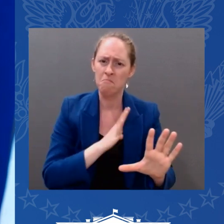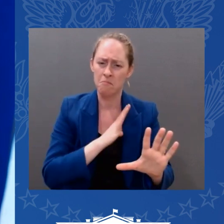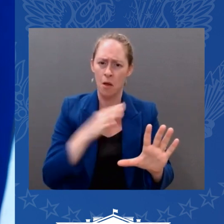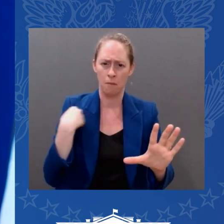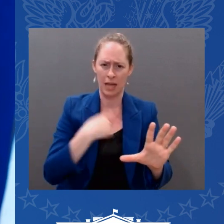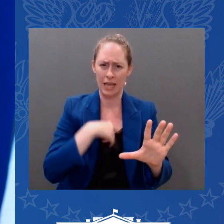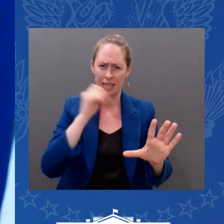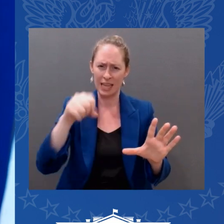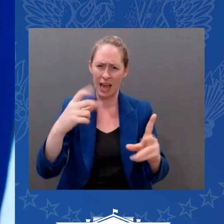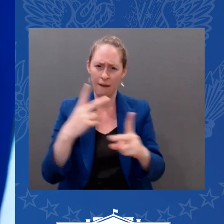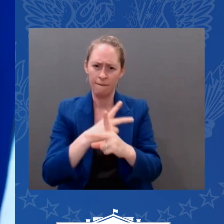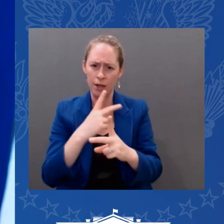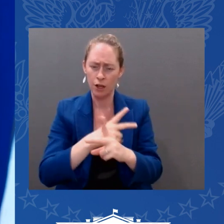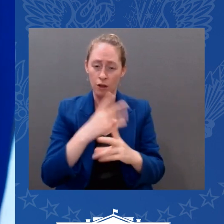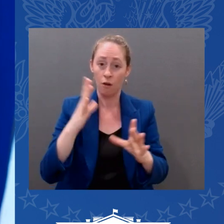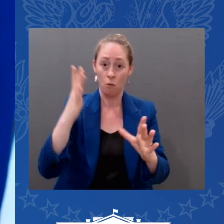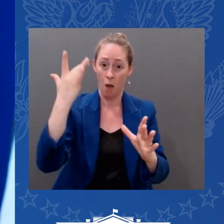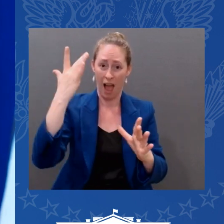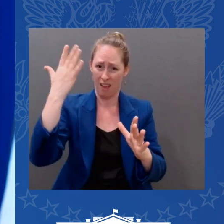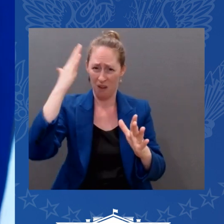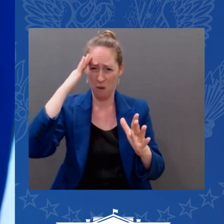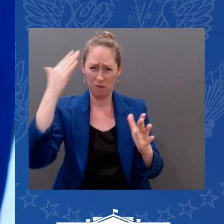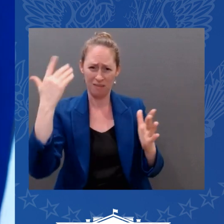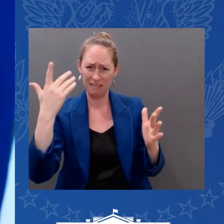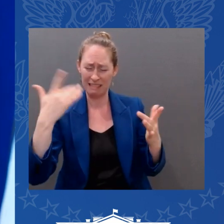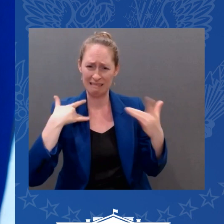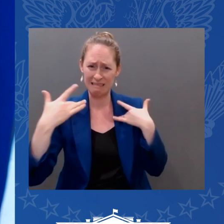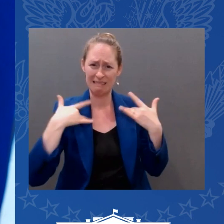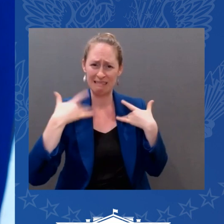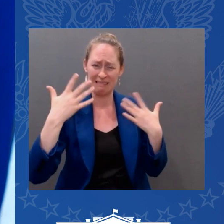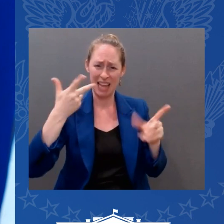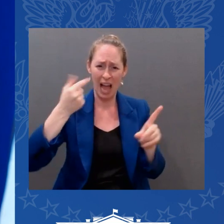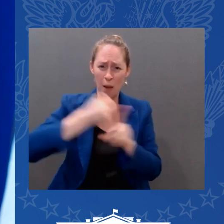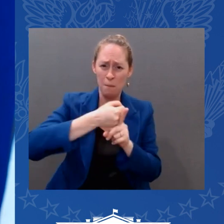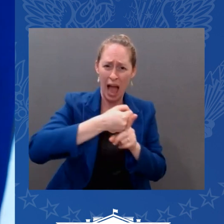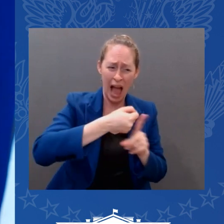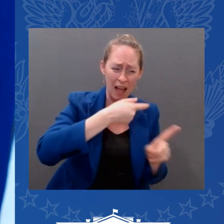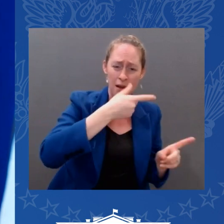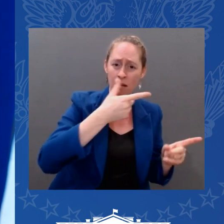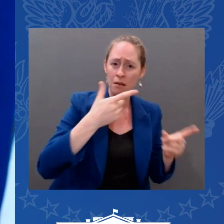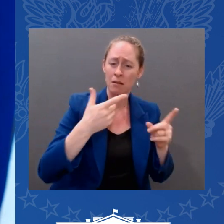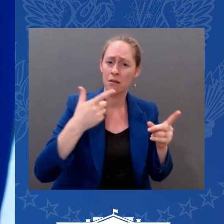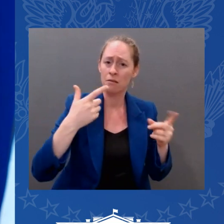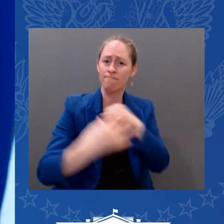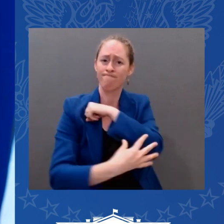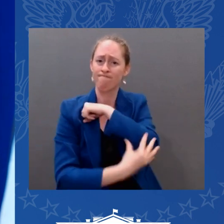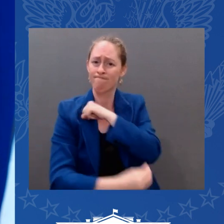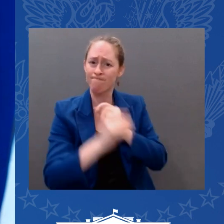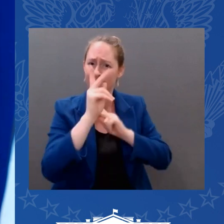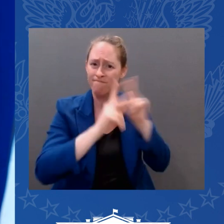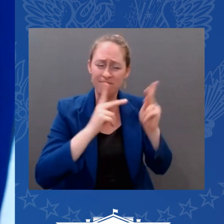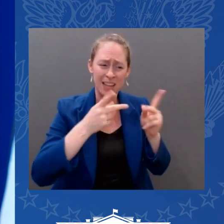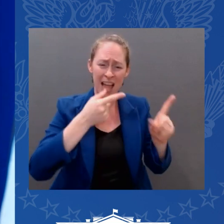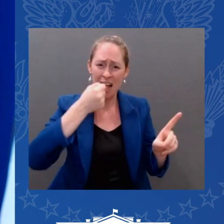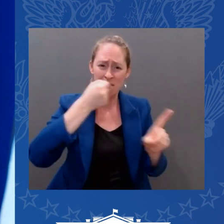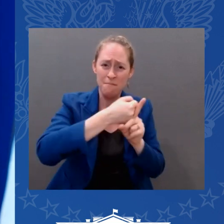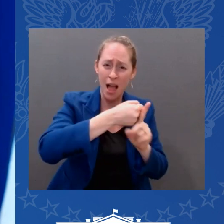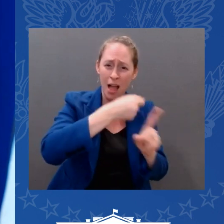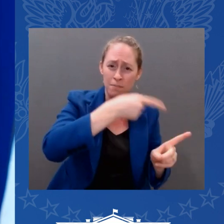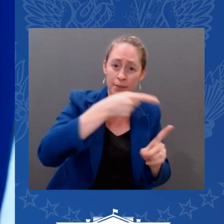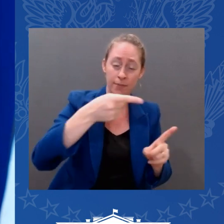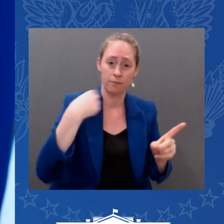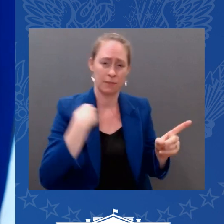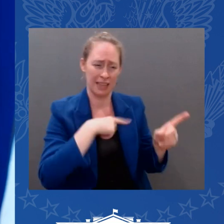most dramatic manner. I would like to conclude by expressing my pleasure and my gratitude for the